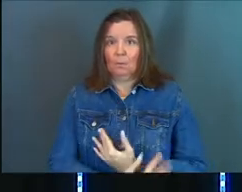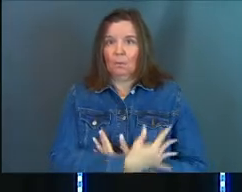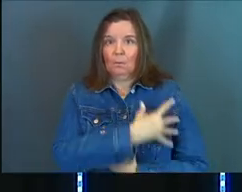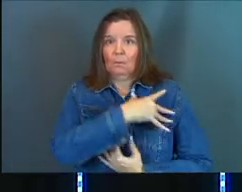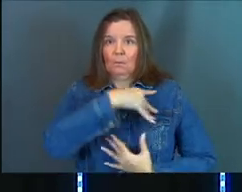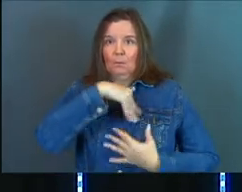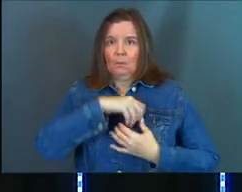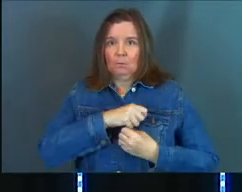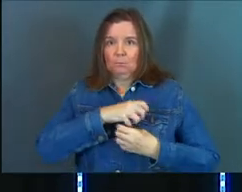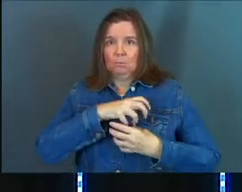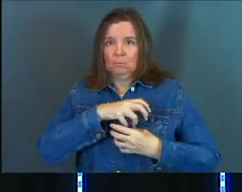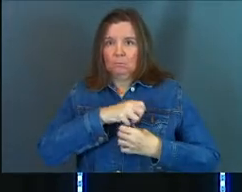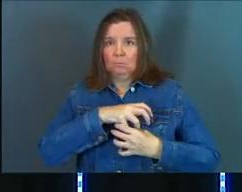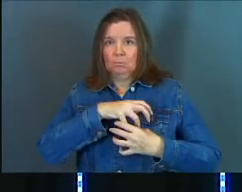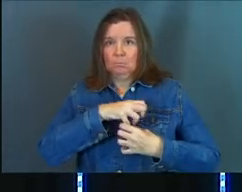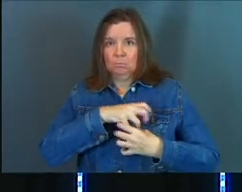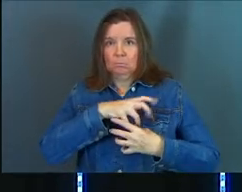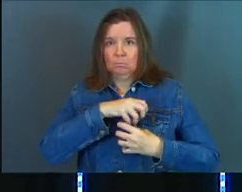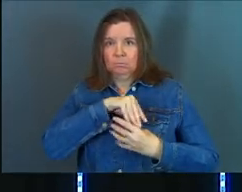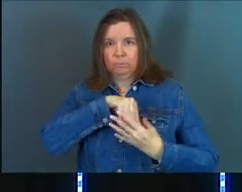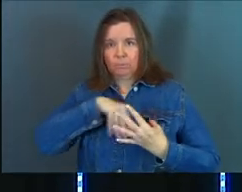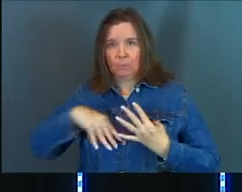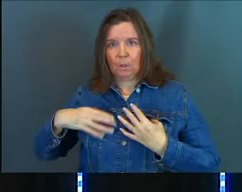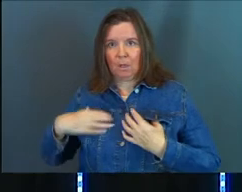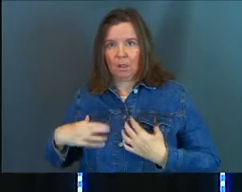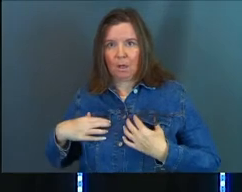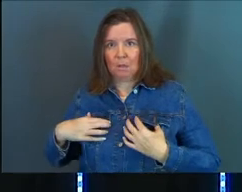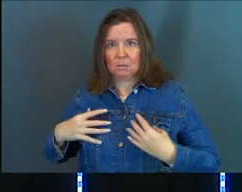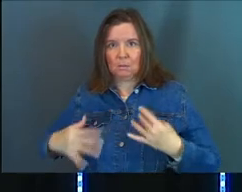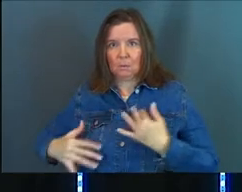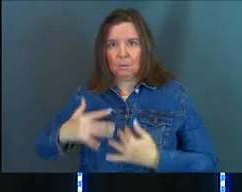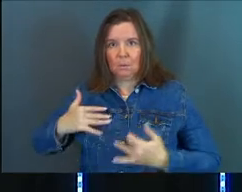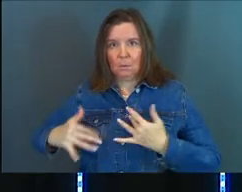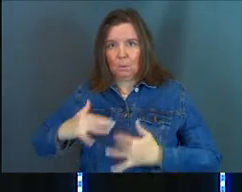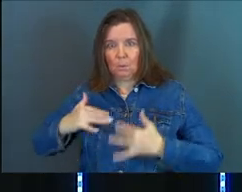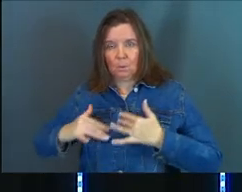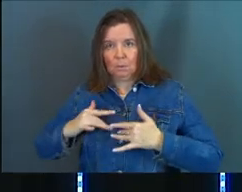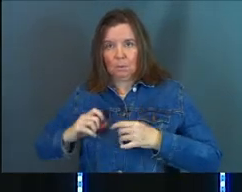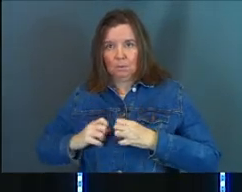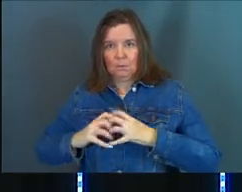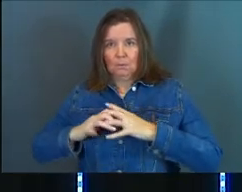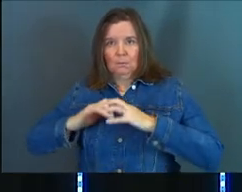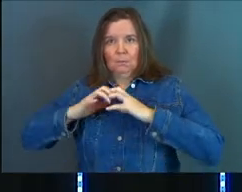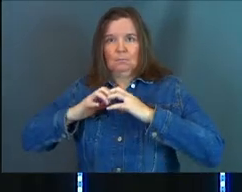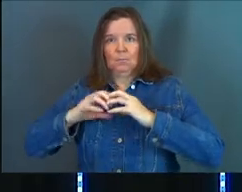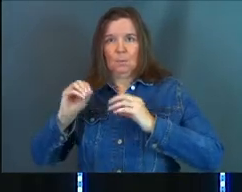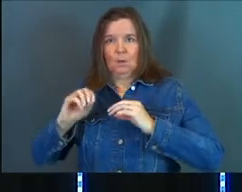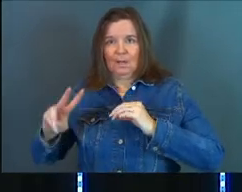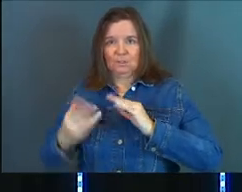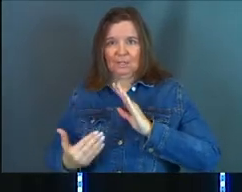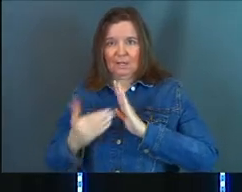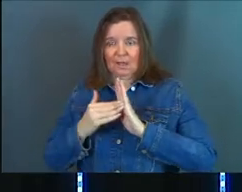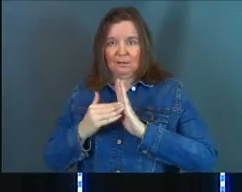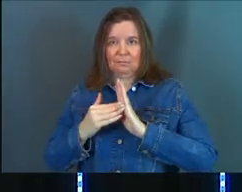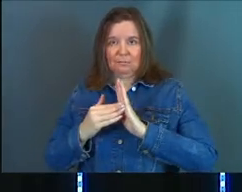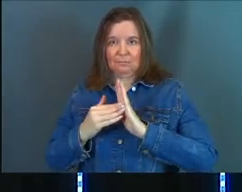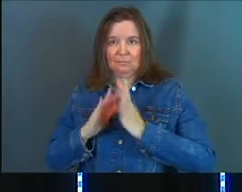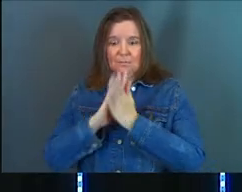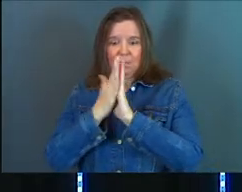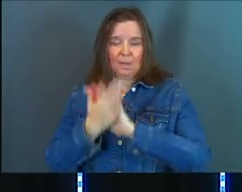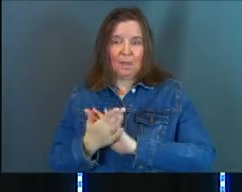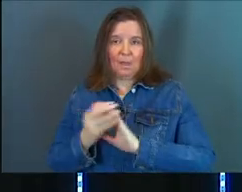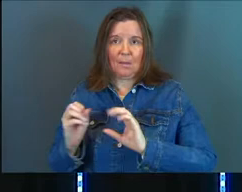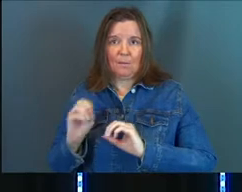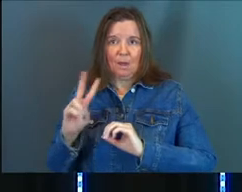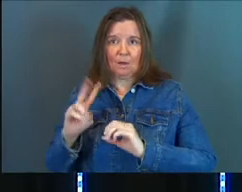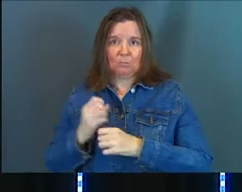is it takes it through the lungs, where it can be imbued with oxygen. And it